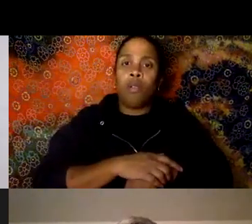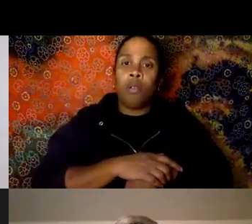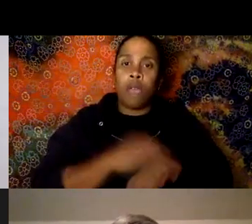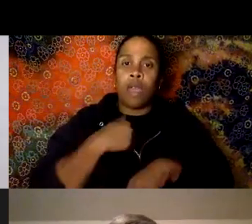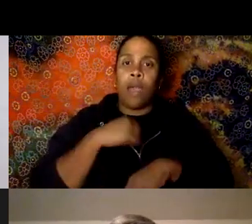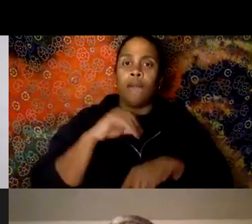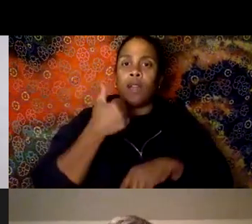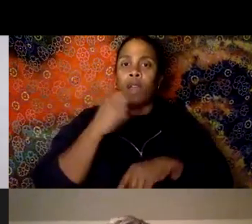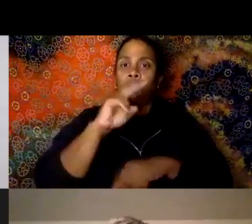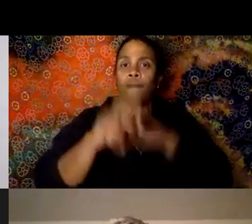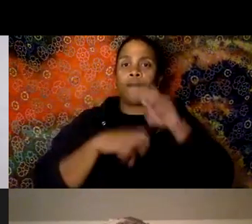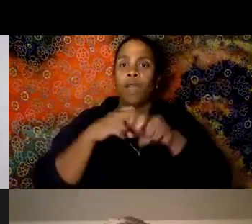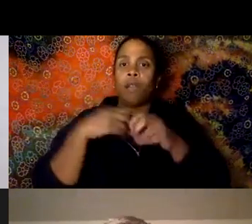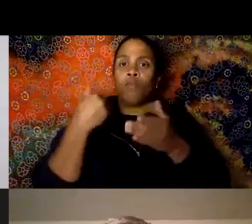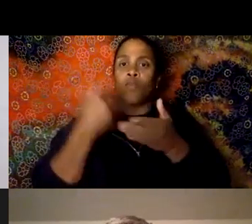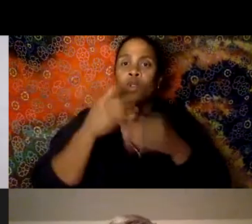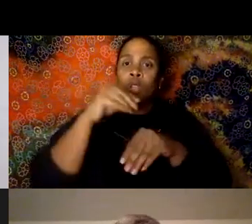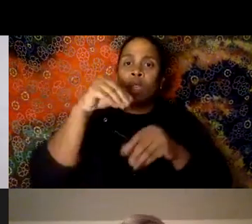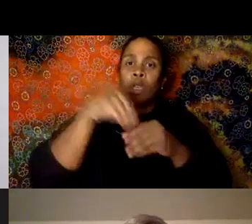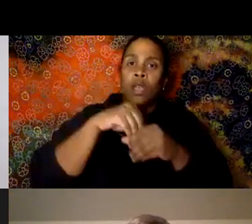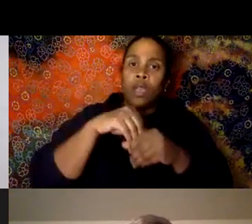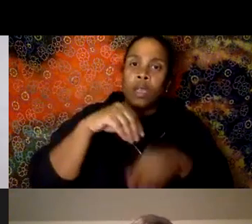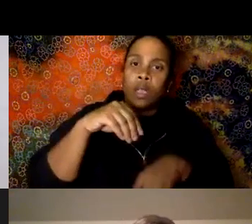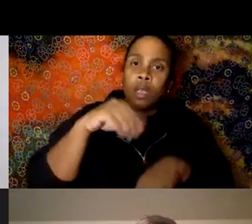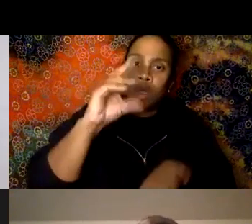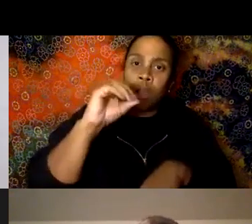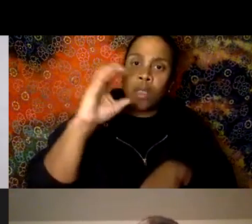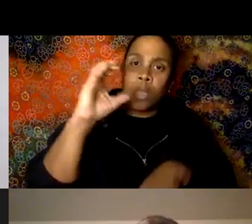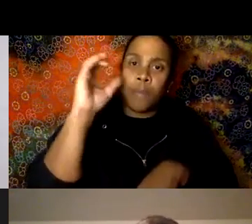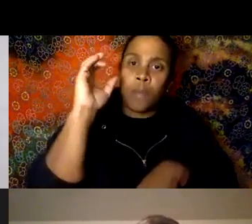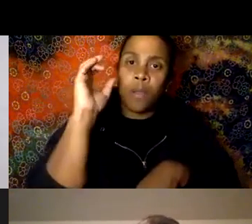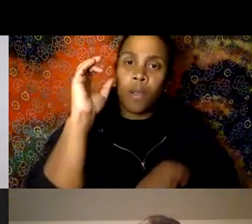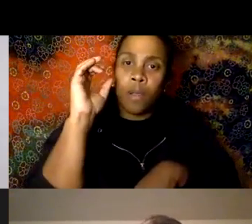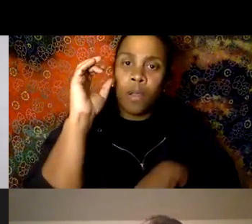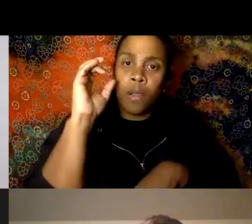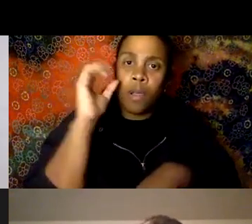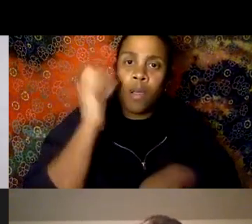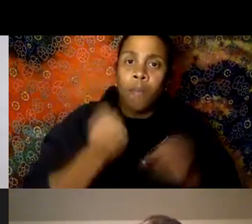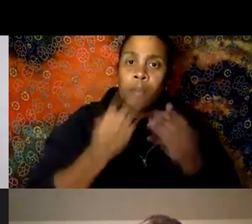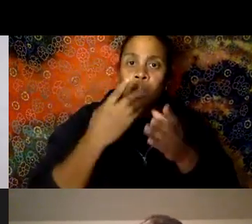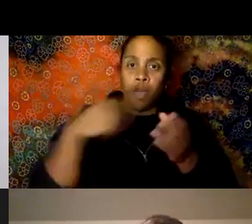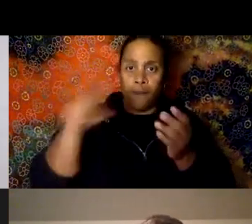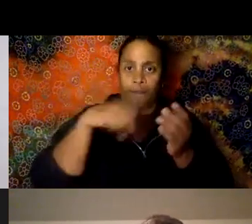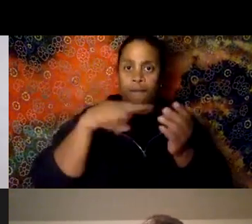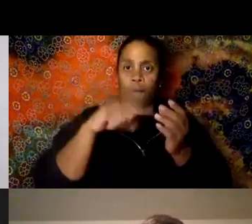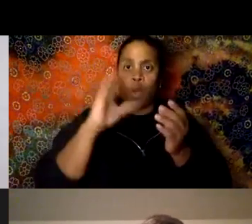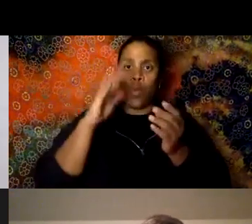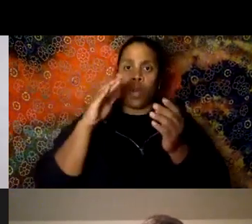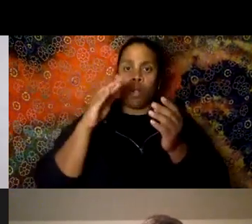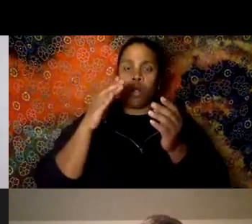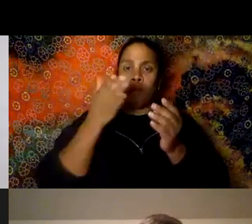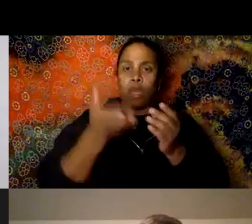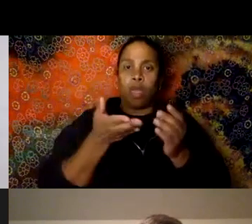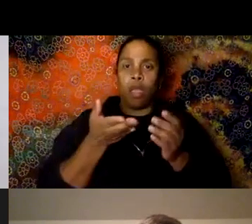December and we're getting December 4 and we're getting ready to schedule more too. Many of us will be there on the Sunday, November 1. That's